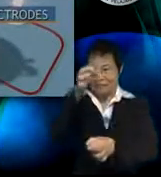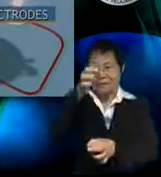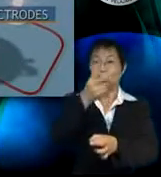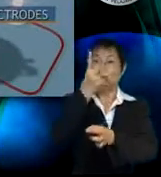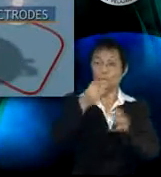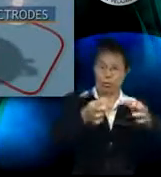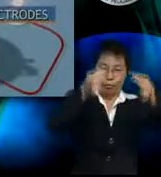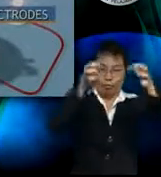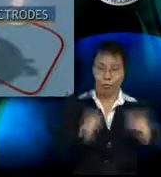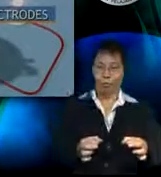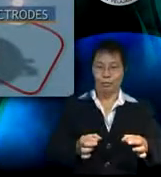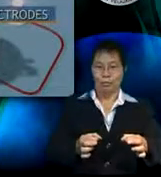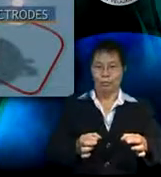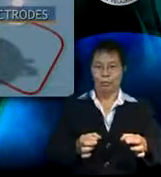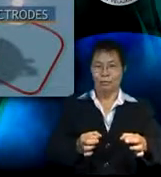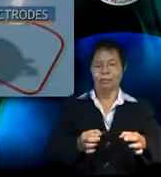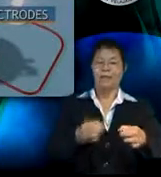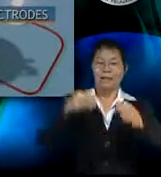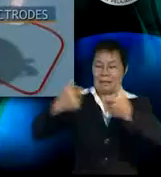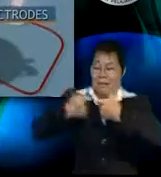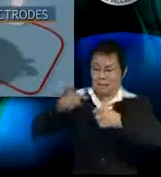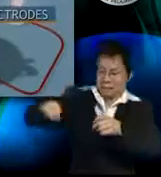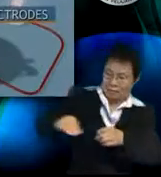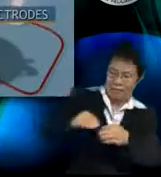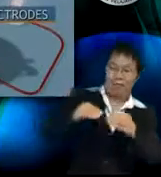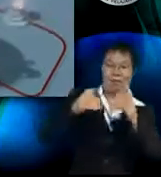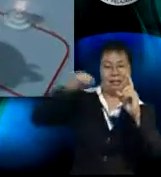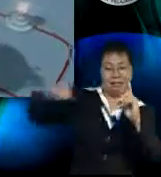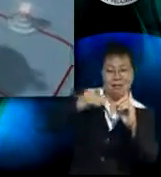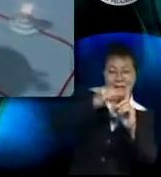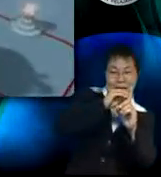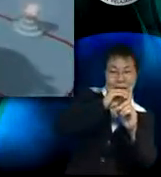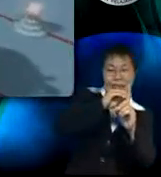points at which electricity enters or leaves a battery.